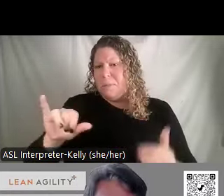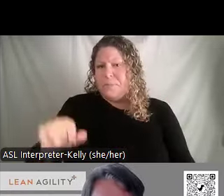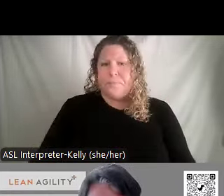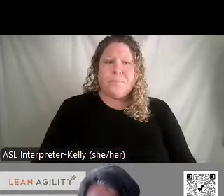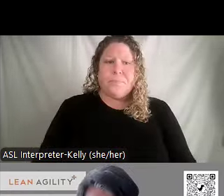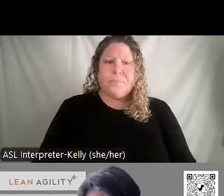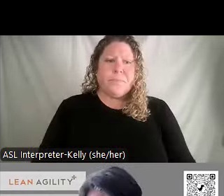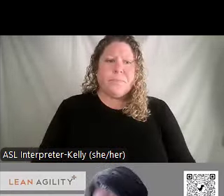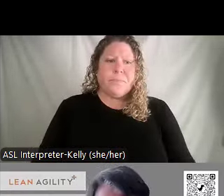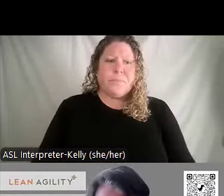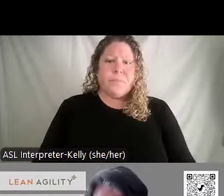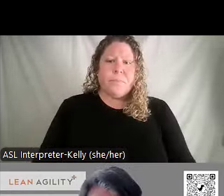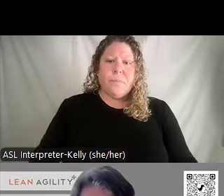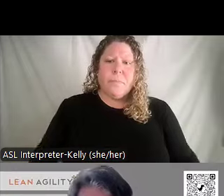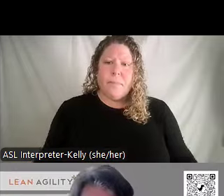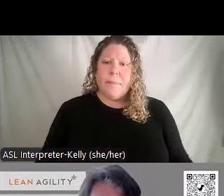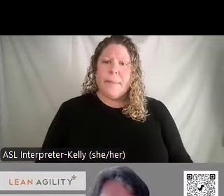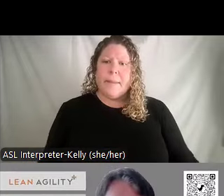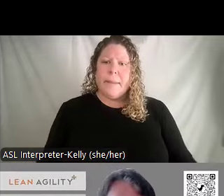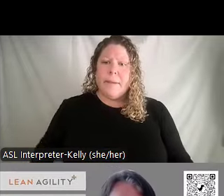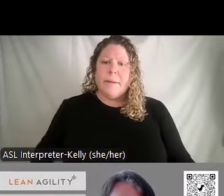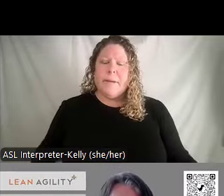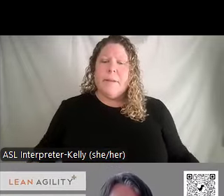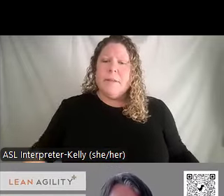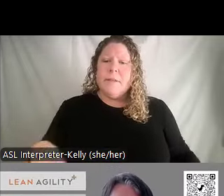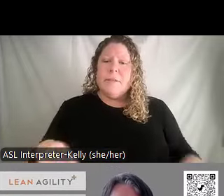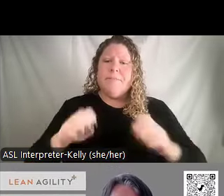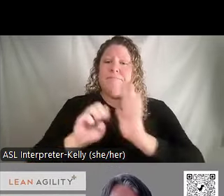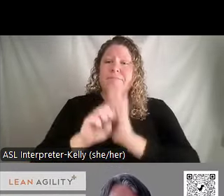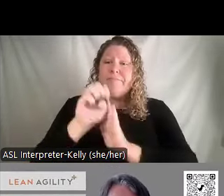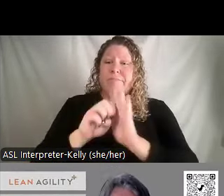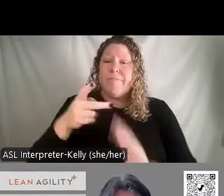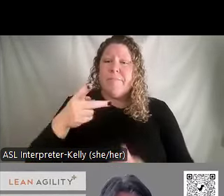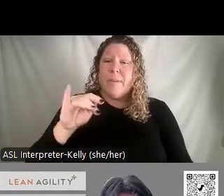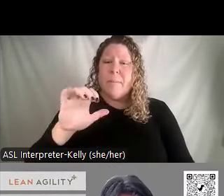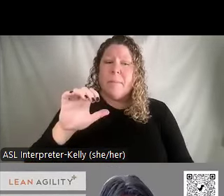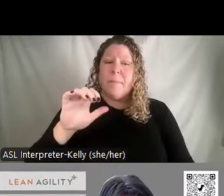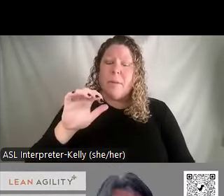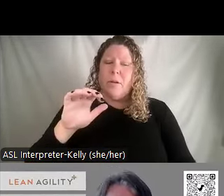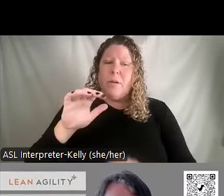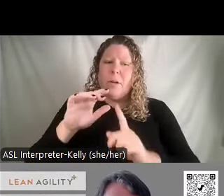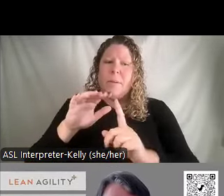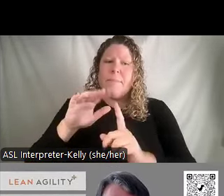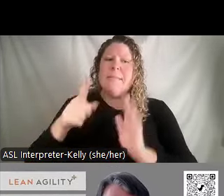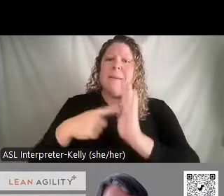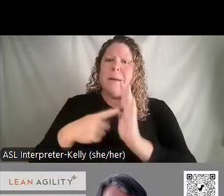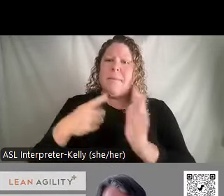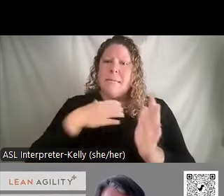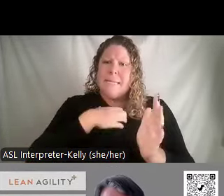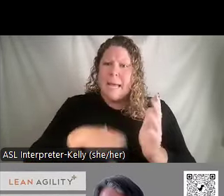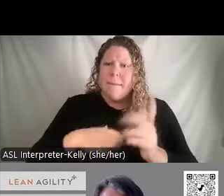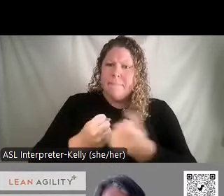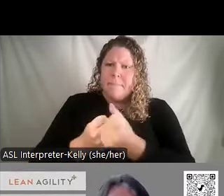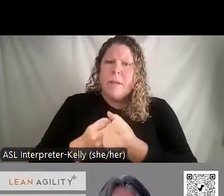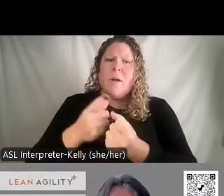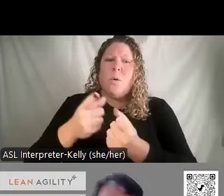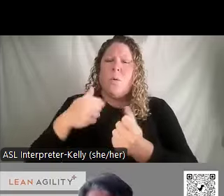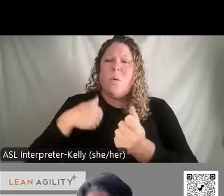kind of avoid, try to kind of shrink away from is objections. And sometimes it seems like it's easier just to kind